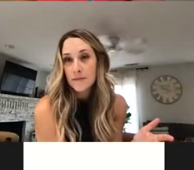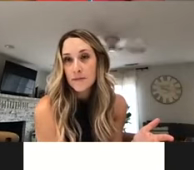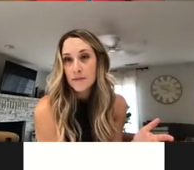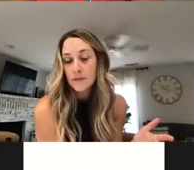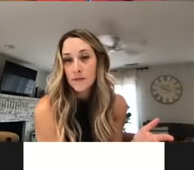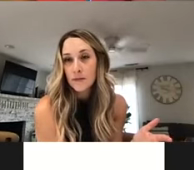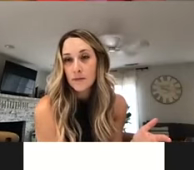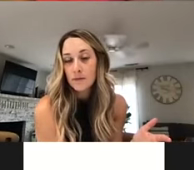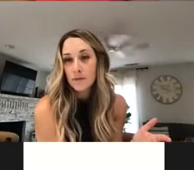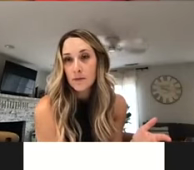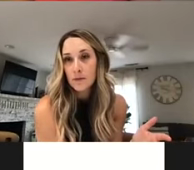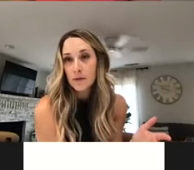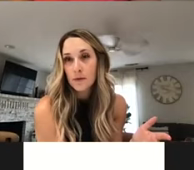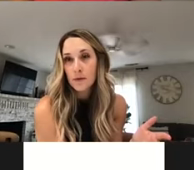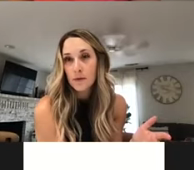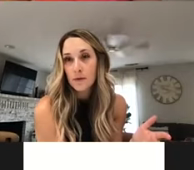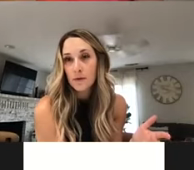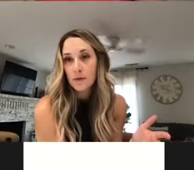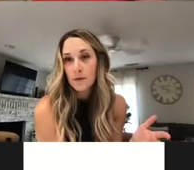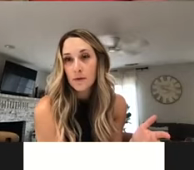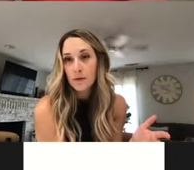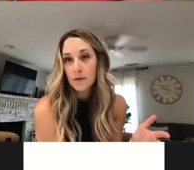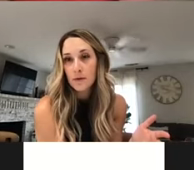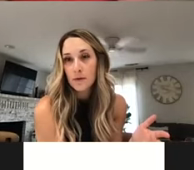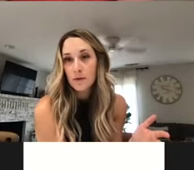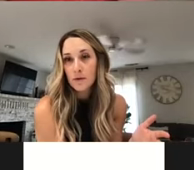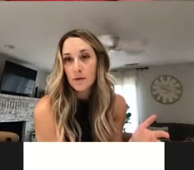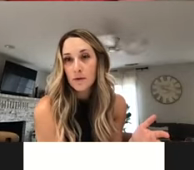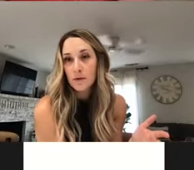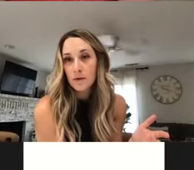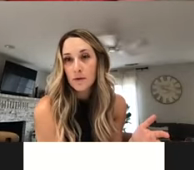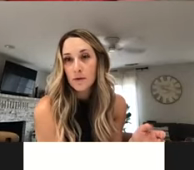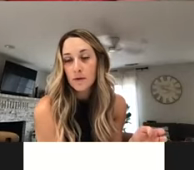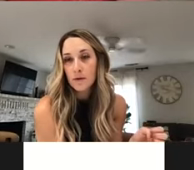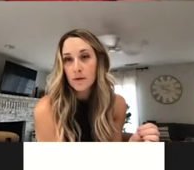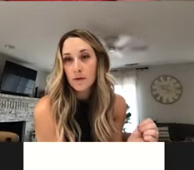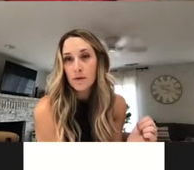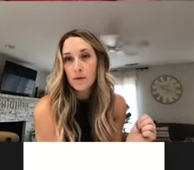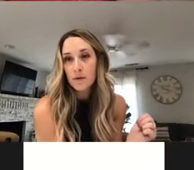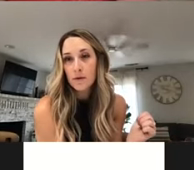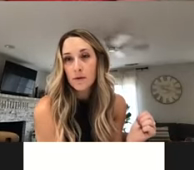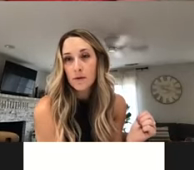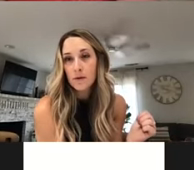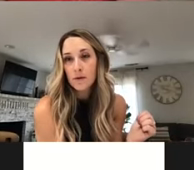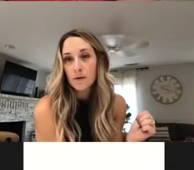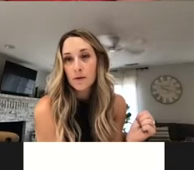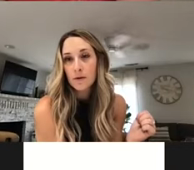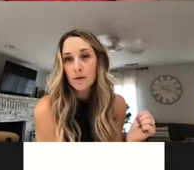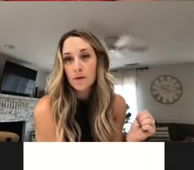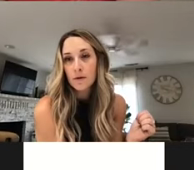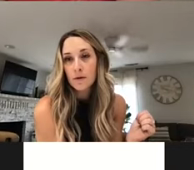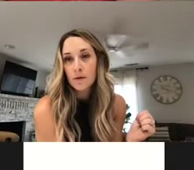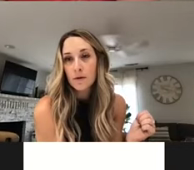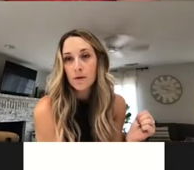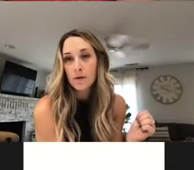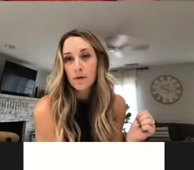of that syllabus quiz was that where you had to draw the blue star on that. That whiteboard is your